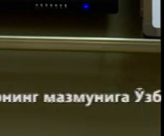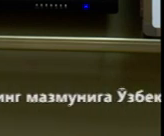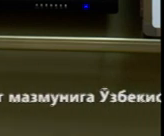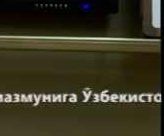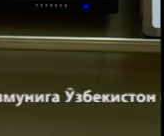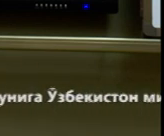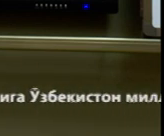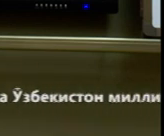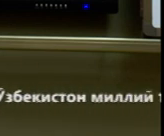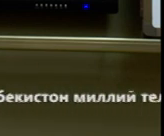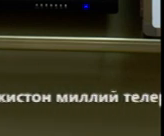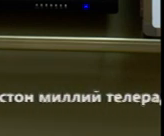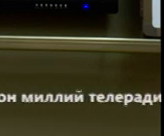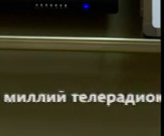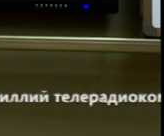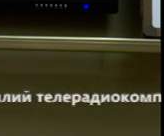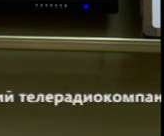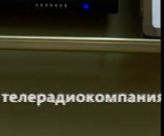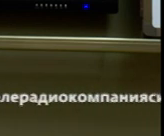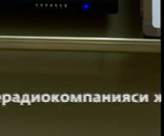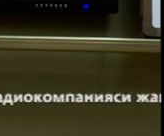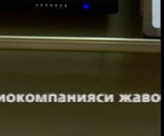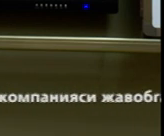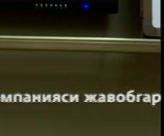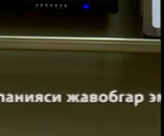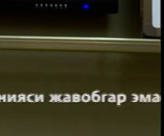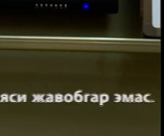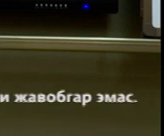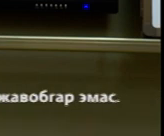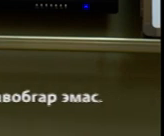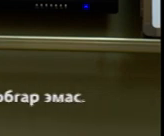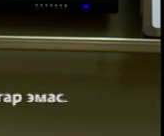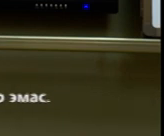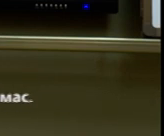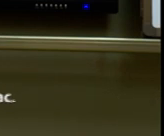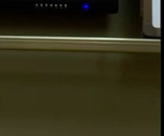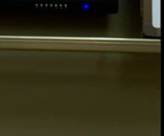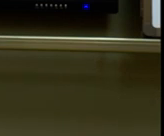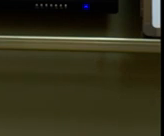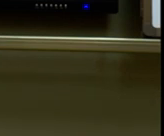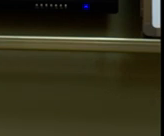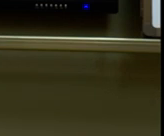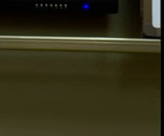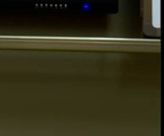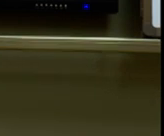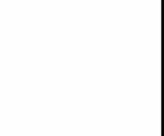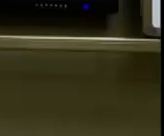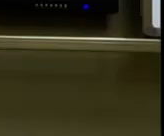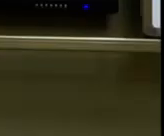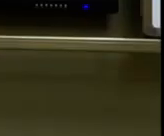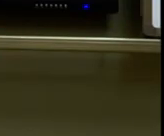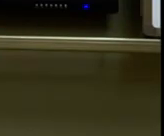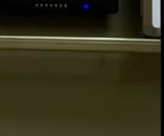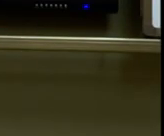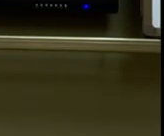So, at the beginning of the lesson, let's check your work which was given in the previous lesson. Demek